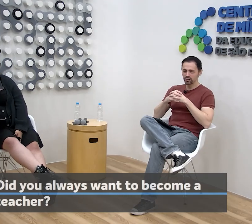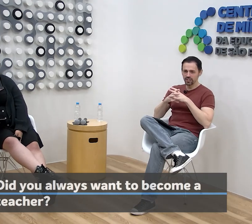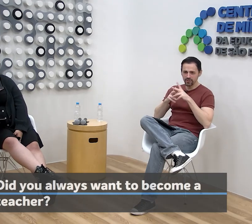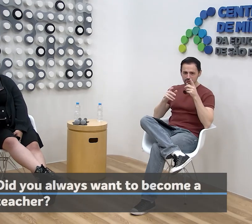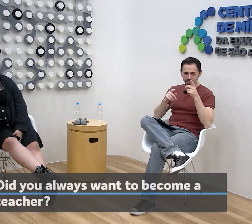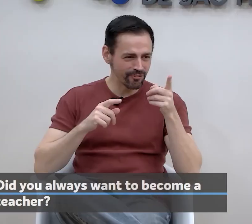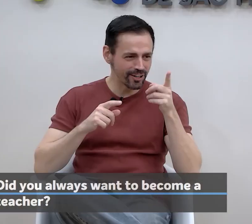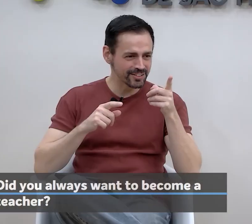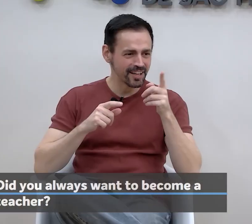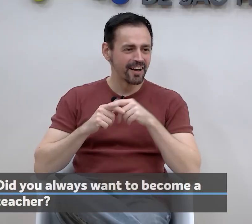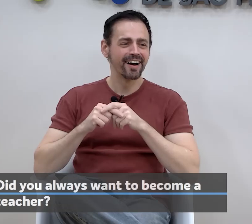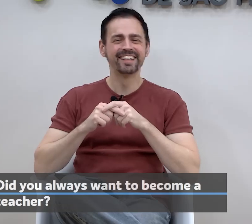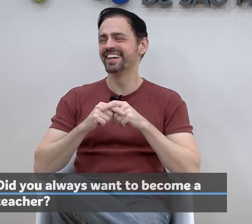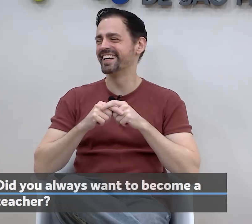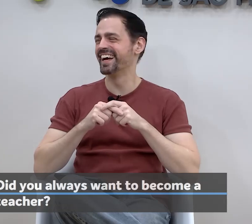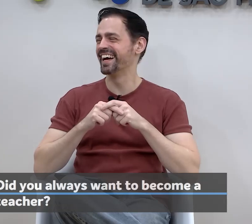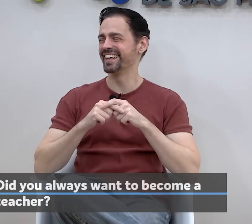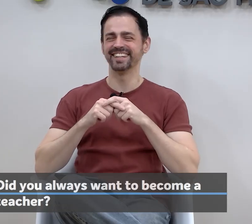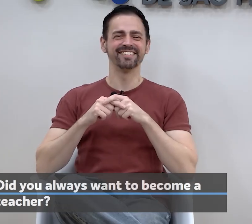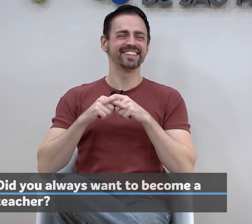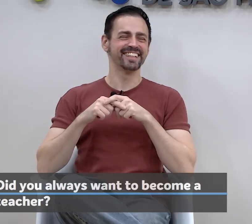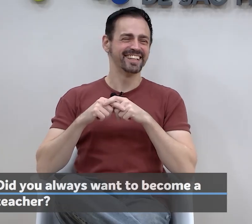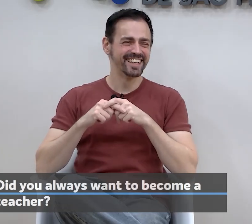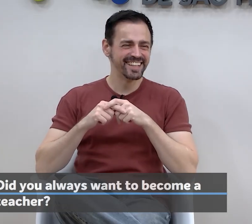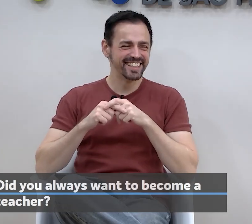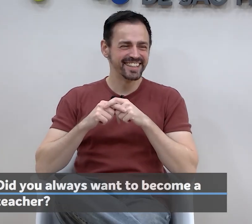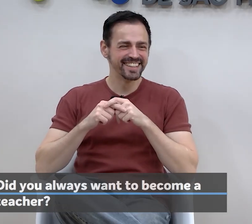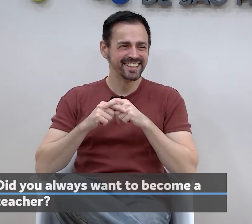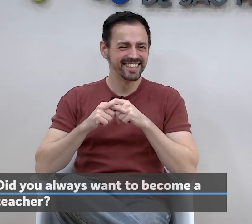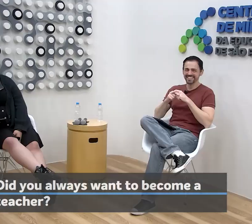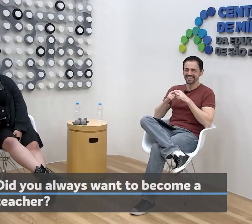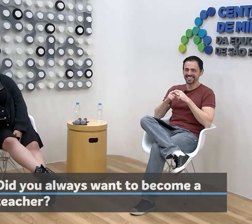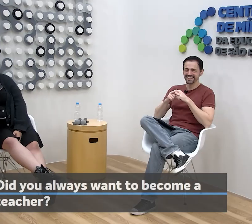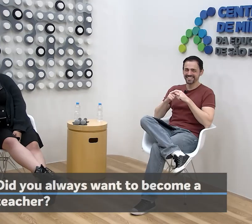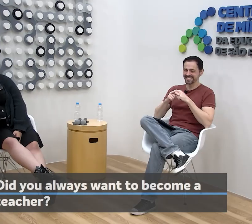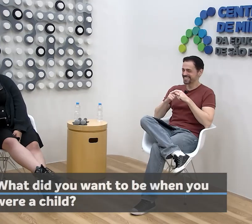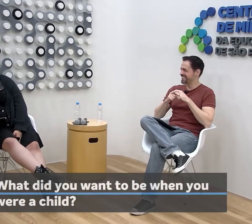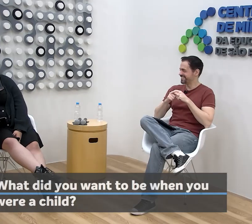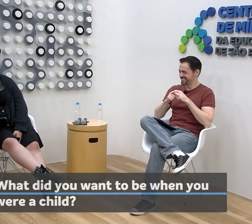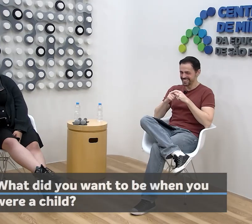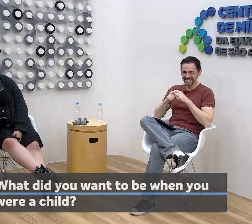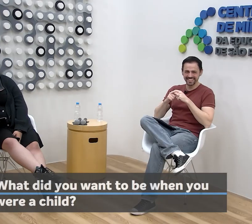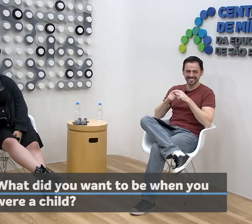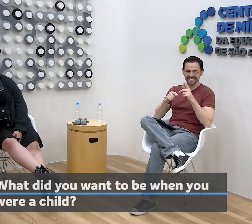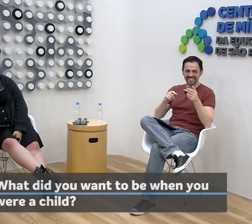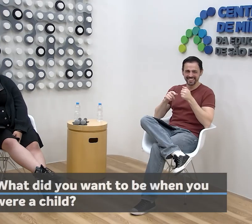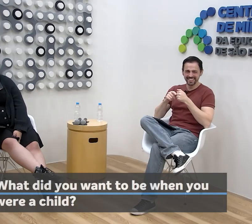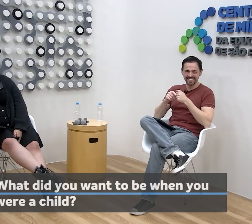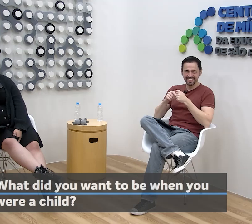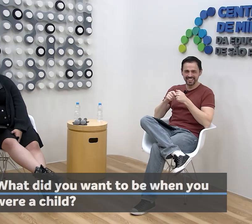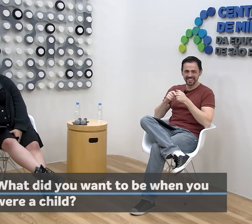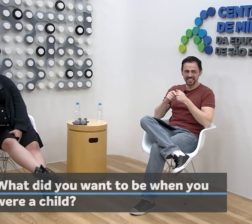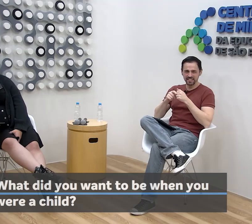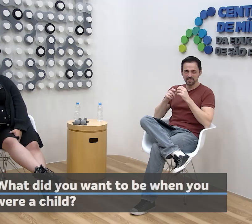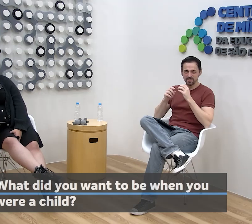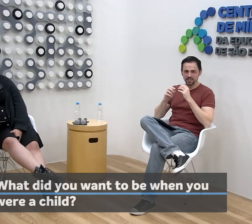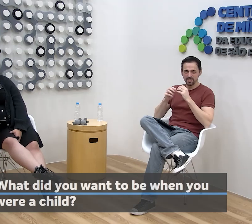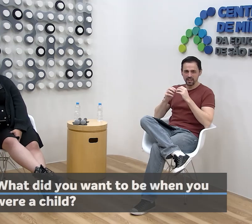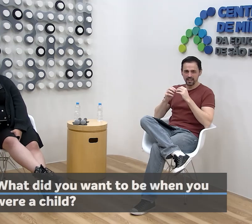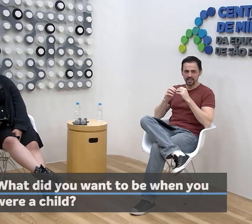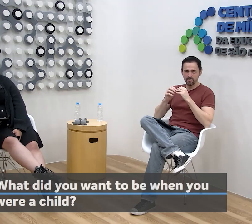Rodrigo. Rodrigo, it's your fault. Okay. Yeah. Okay. It's all his fault. Okay, very nice. Okay.